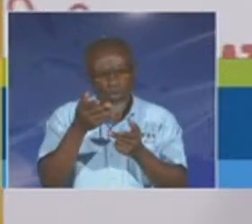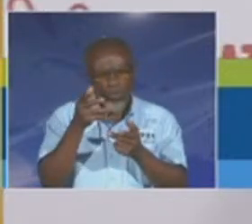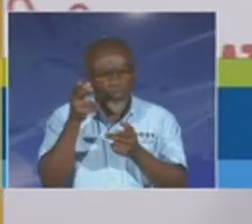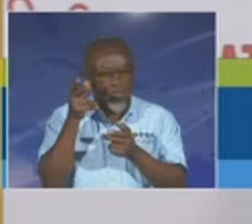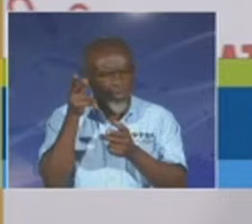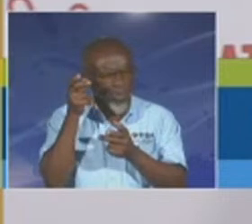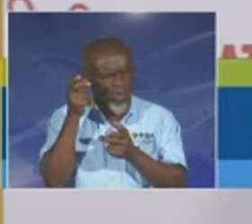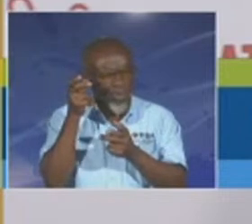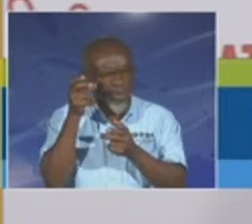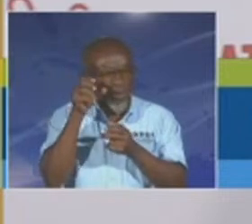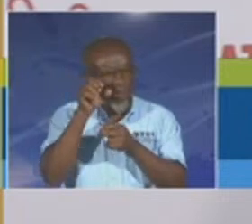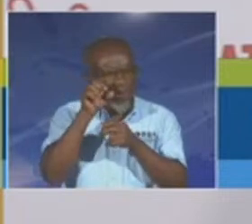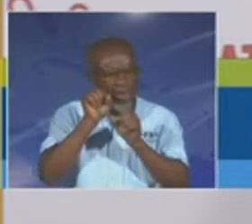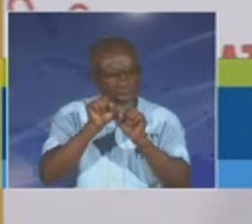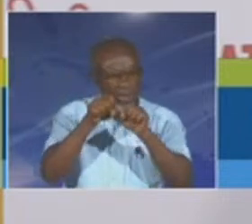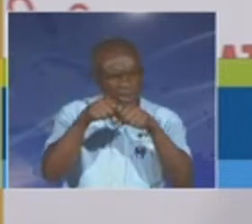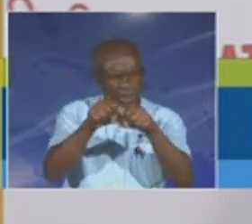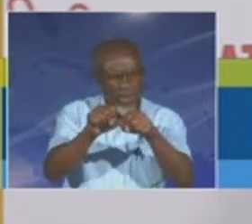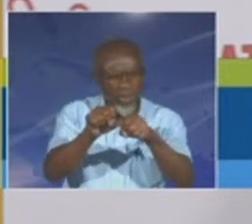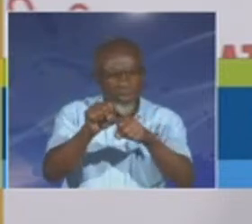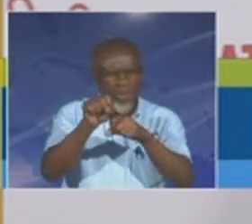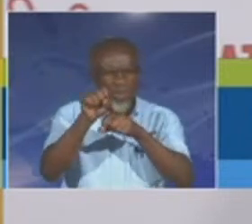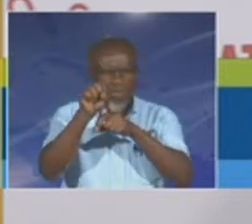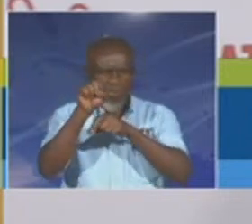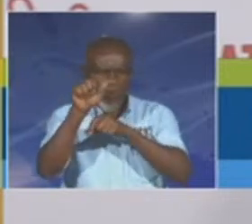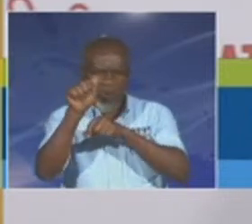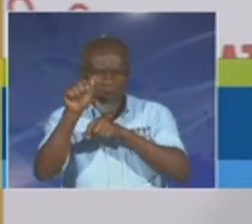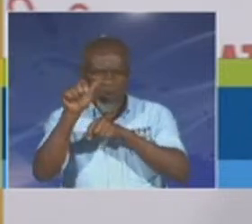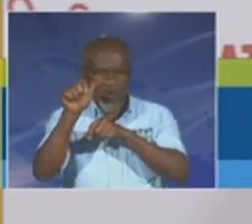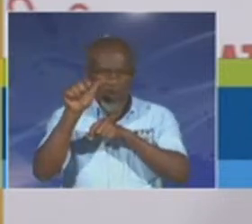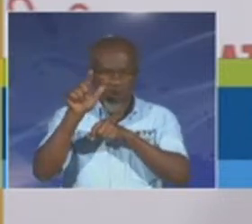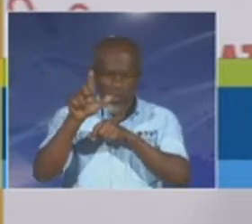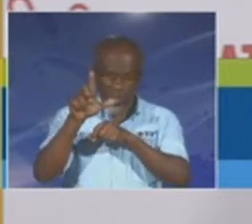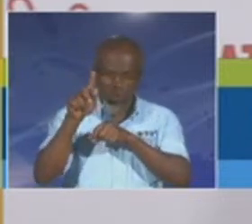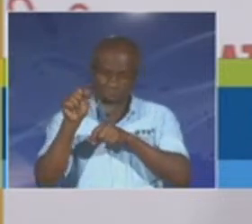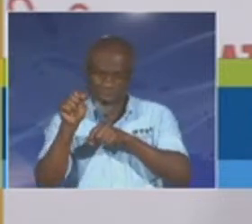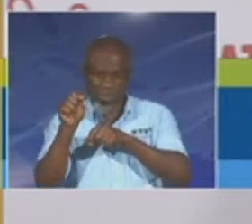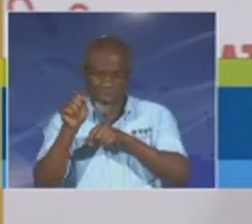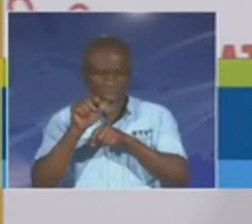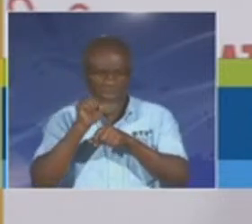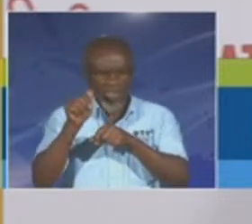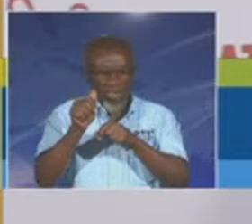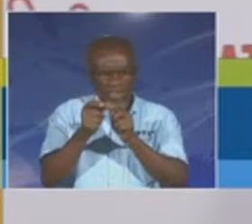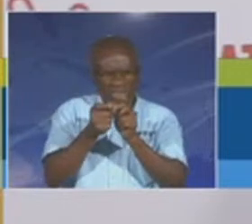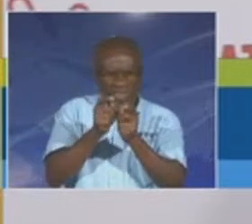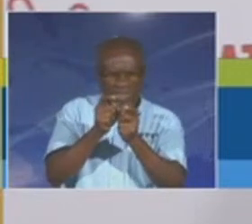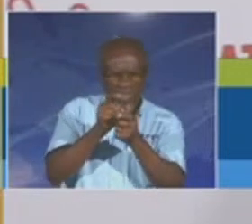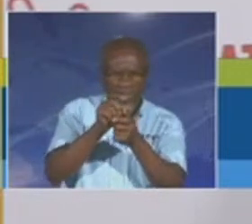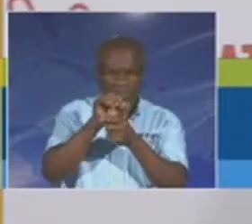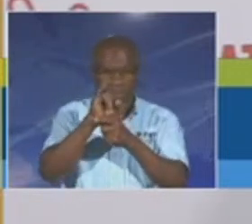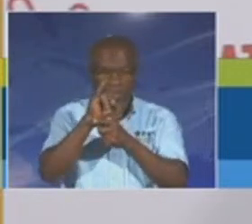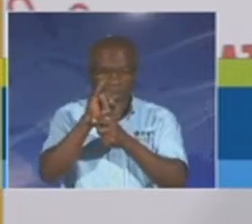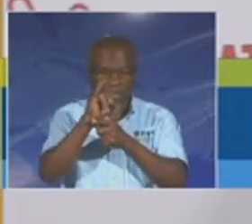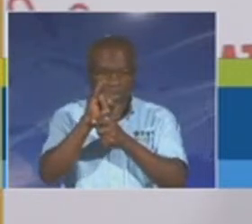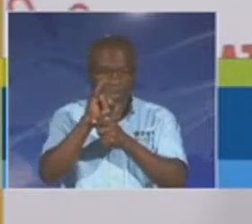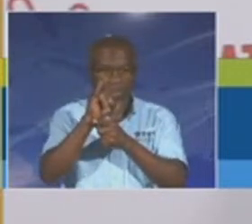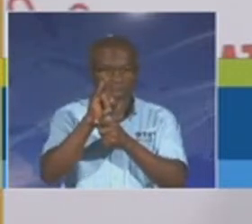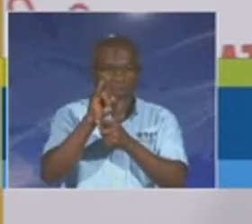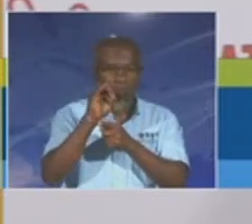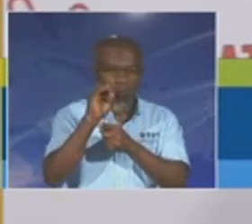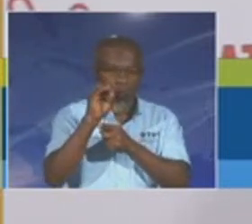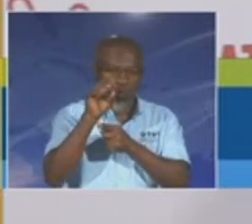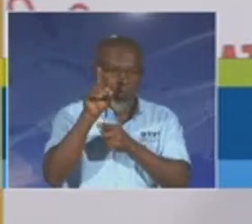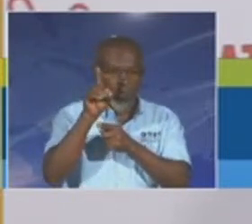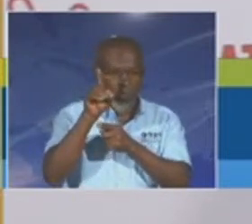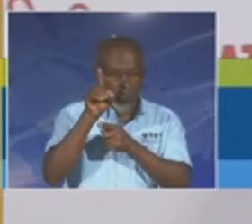salt is not iodized, does not have iodine. So that if it is, remember the reason that they added iodine to